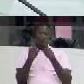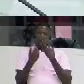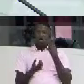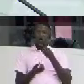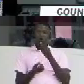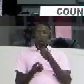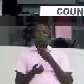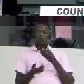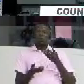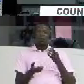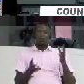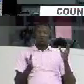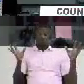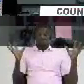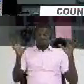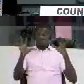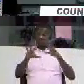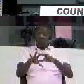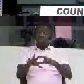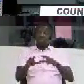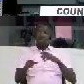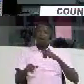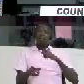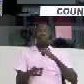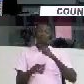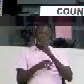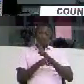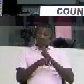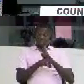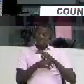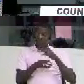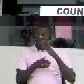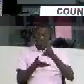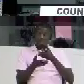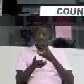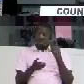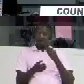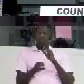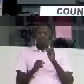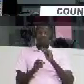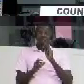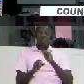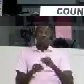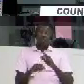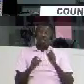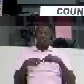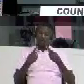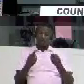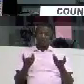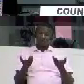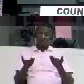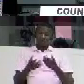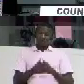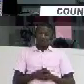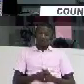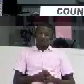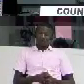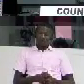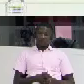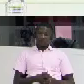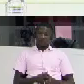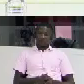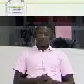the men together, how you assembled them, and what happened at the parade. léegi wax ñu naka nga dajalee police yi ak lan moo fa xew ba nga leen